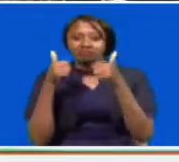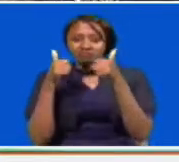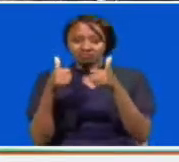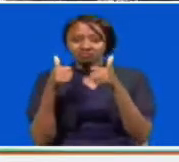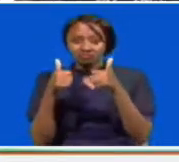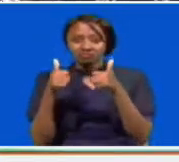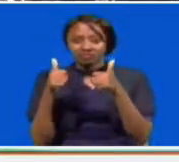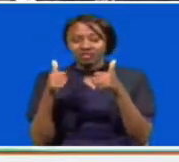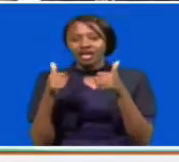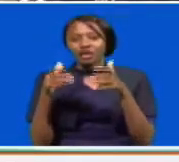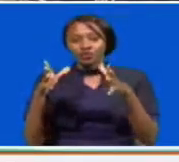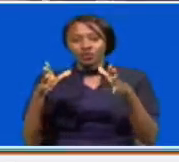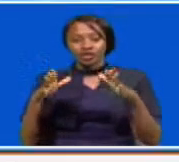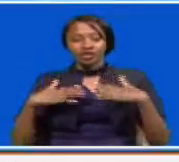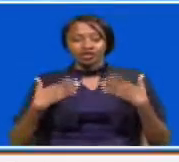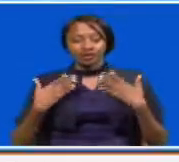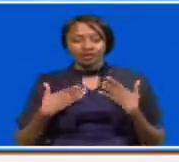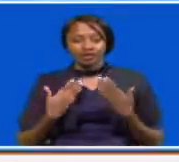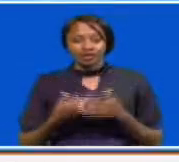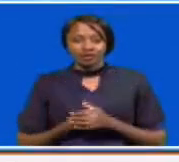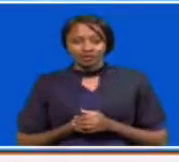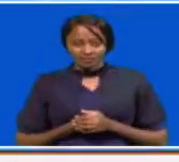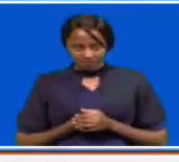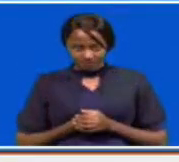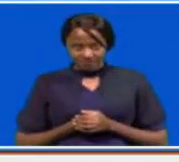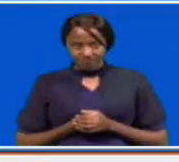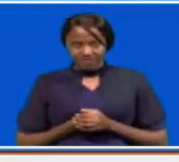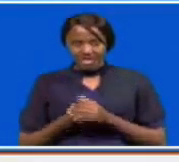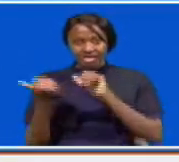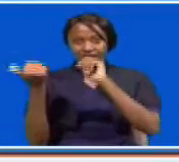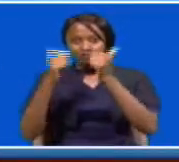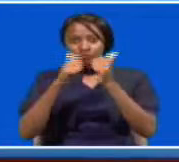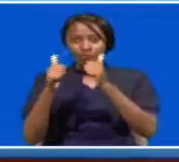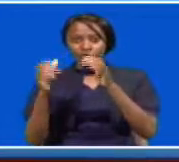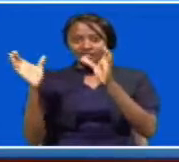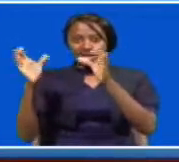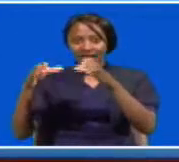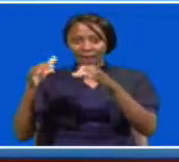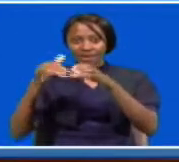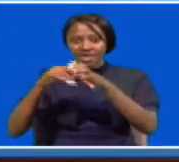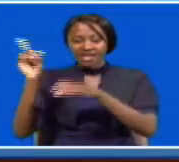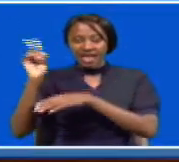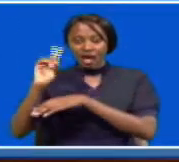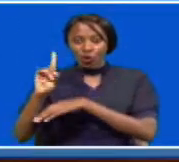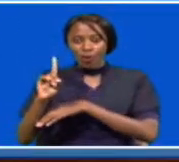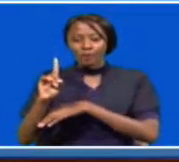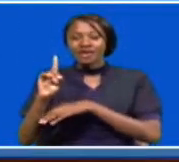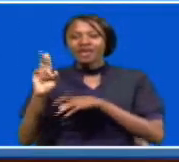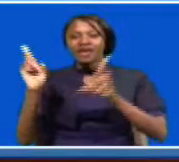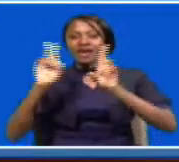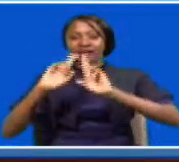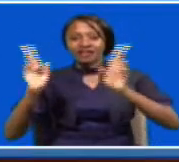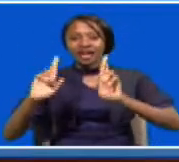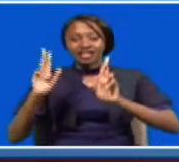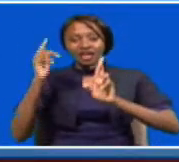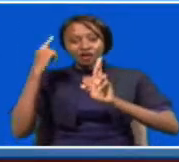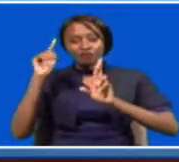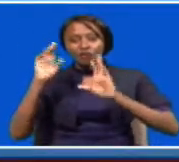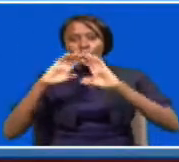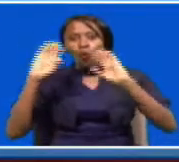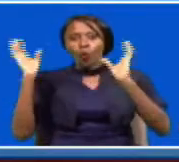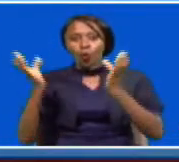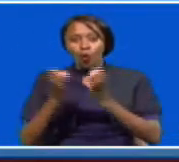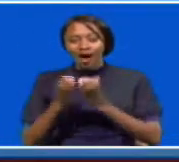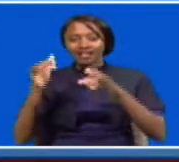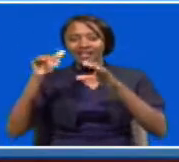and I will happily share them. Parklands Sports Club in Nairobi is ready to host wild beaters who will descend into the